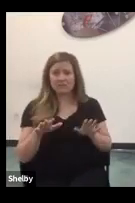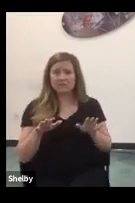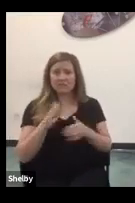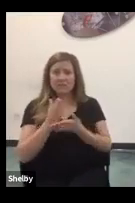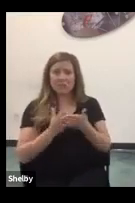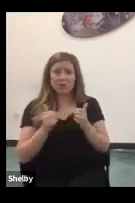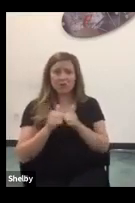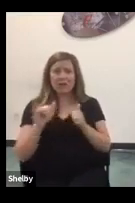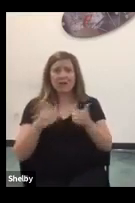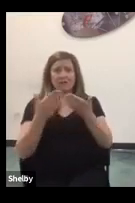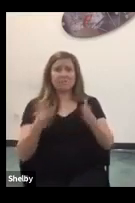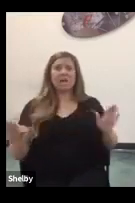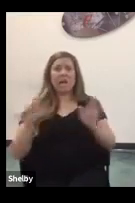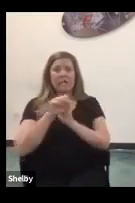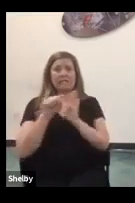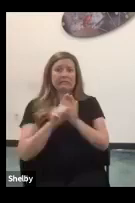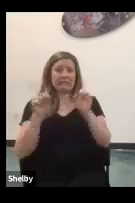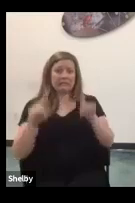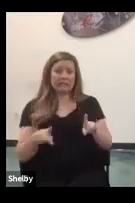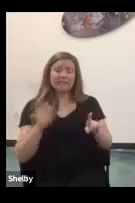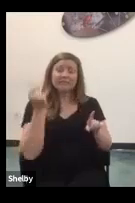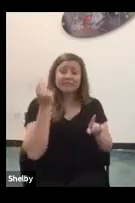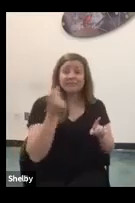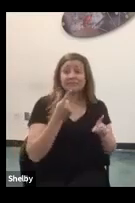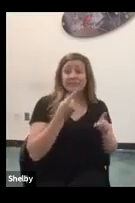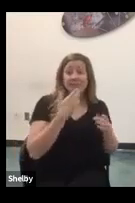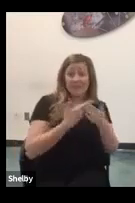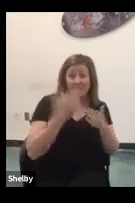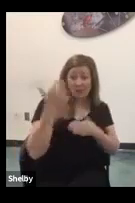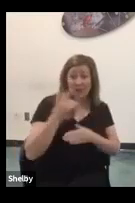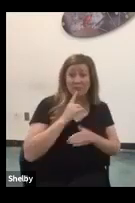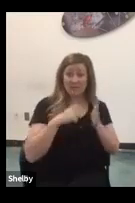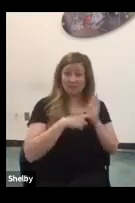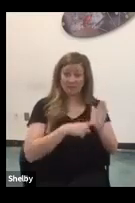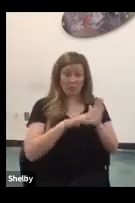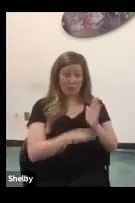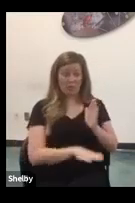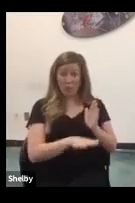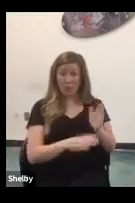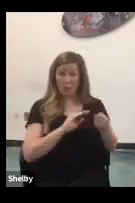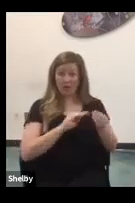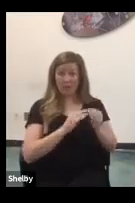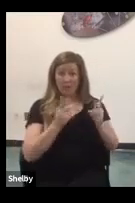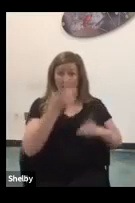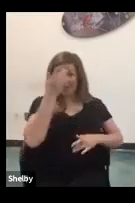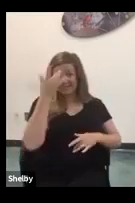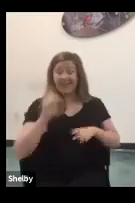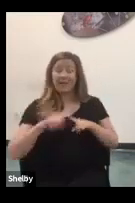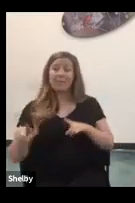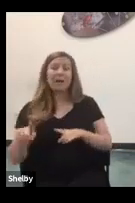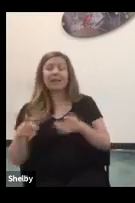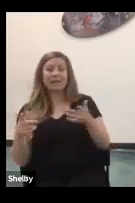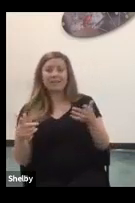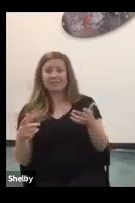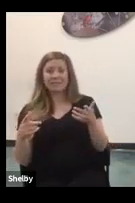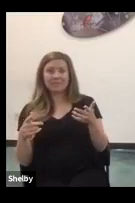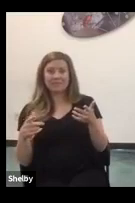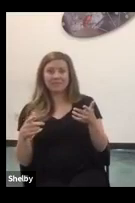state testing, is that that's great that it illustrated our low prevalence. I don't think that we can take 4 divided